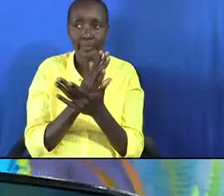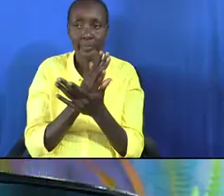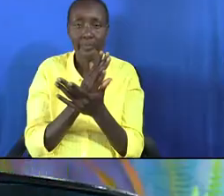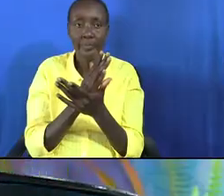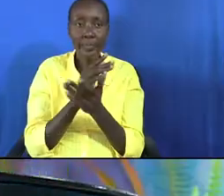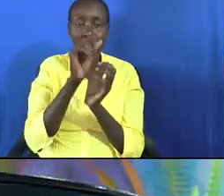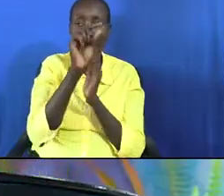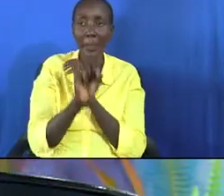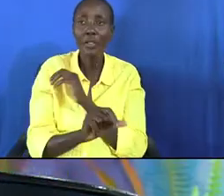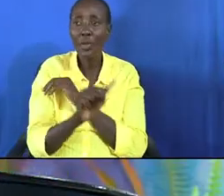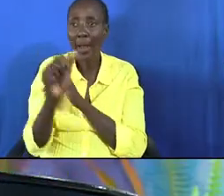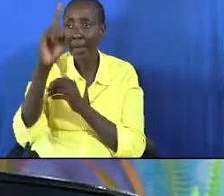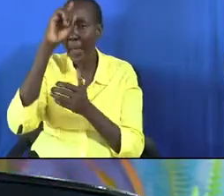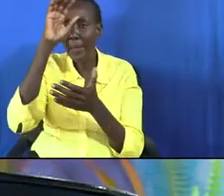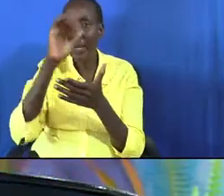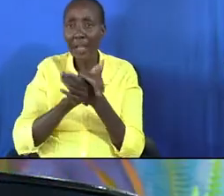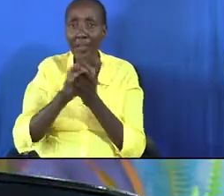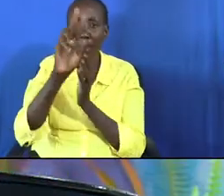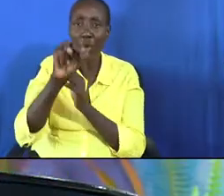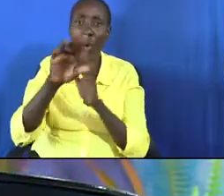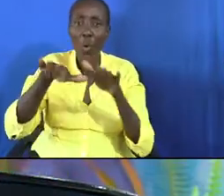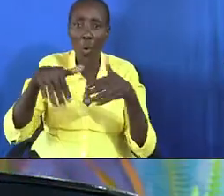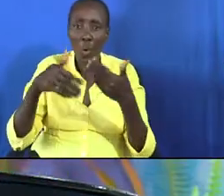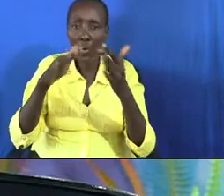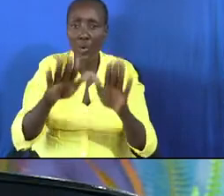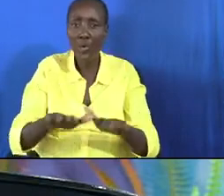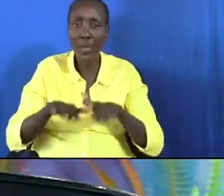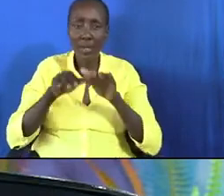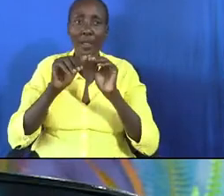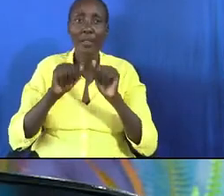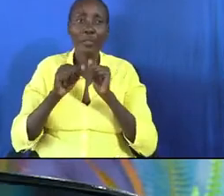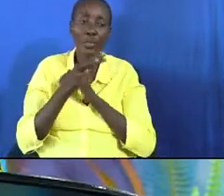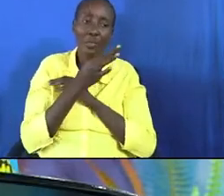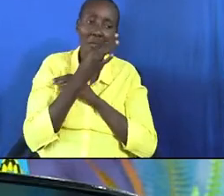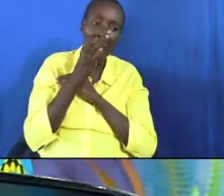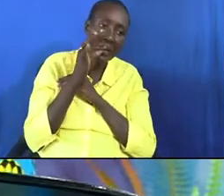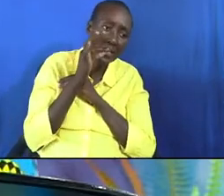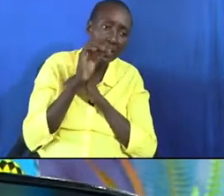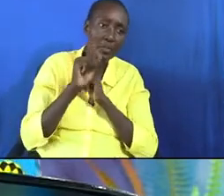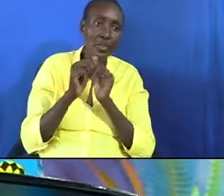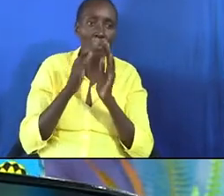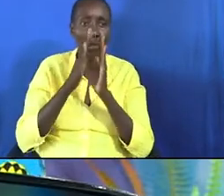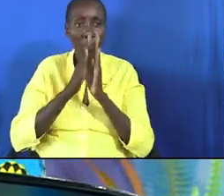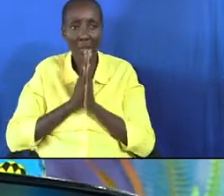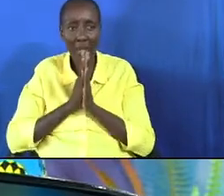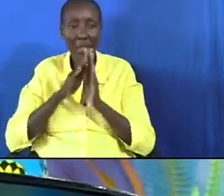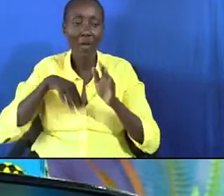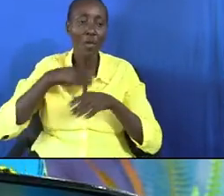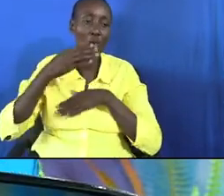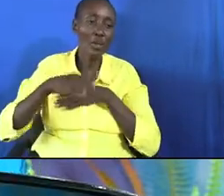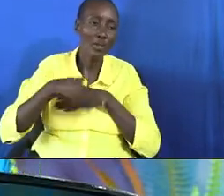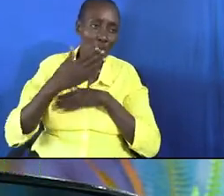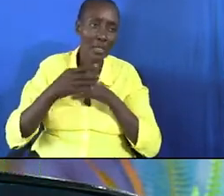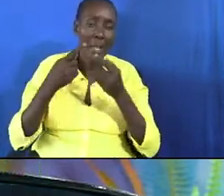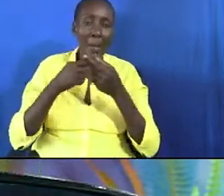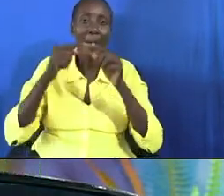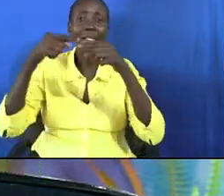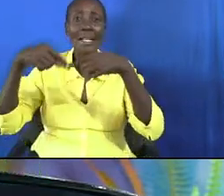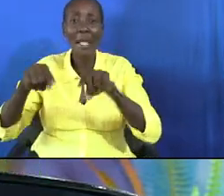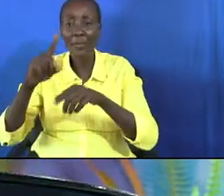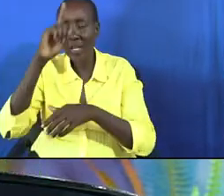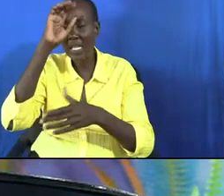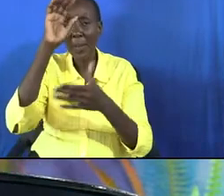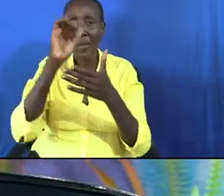the person who believes in no and wait, they can fast, they can pray 24/7. But because they